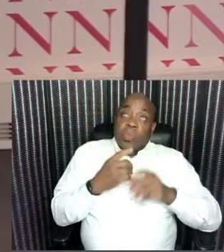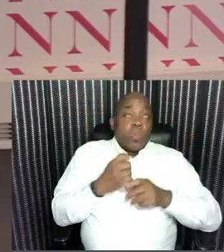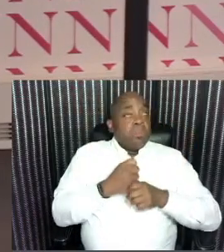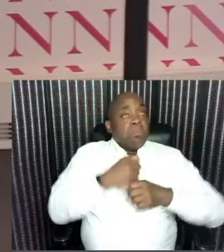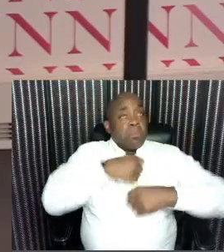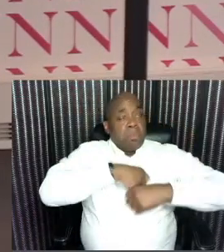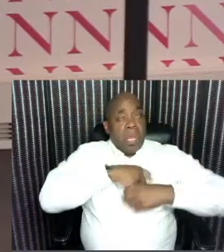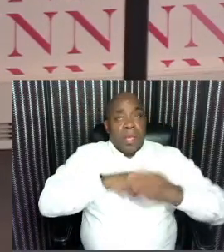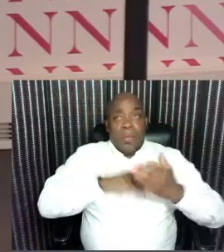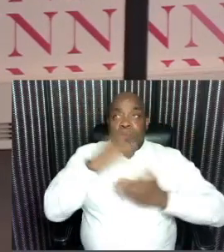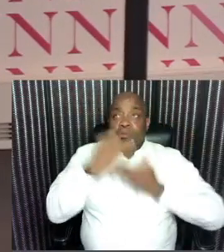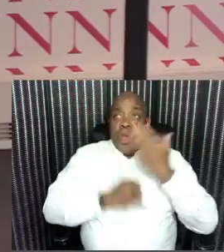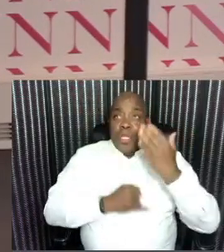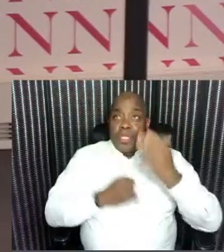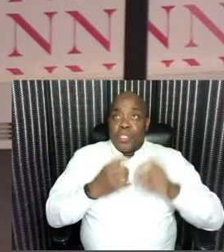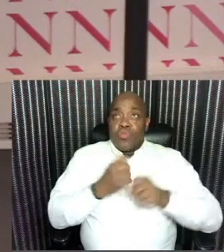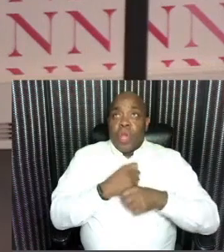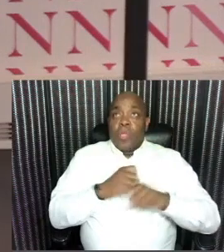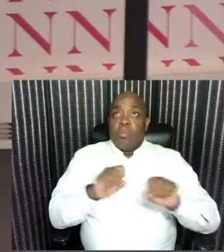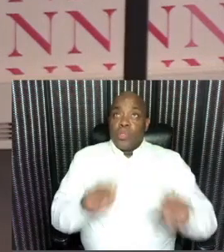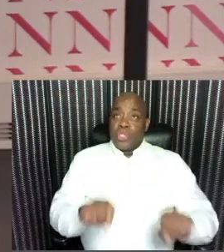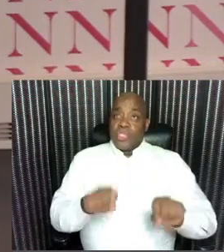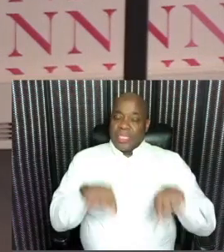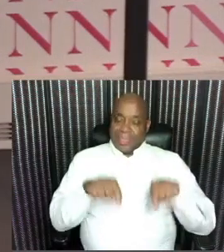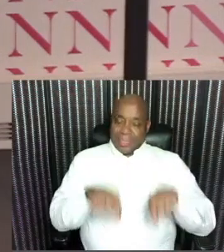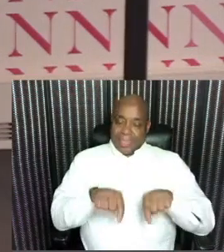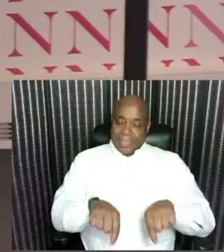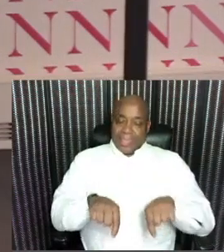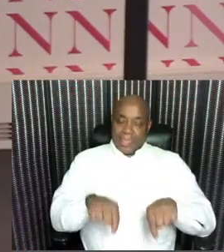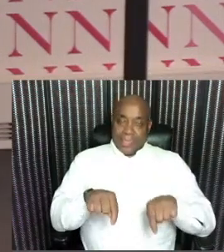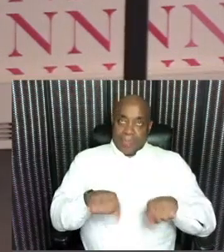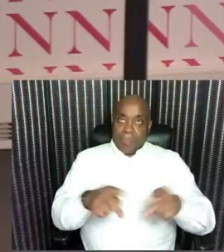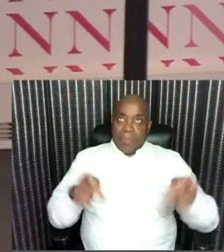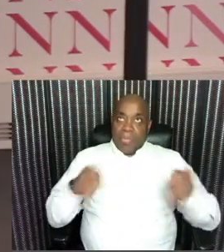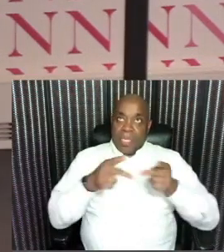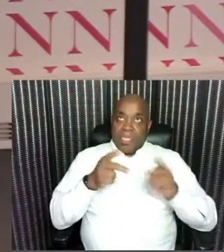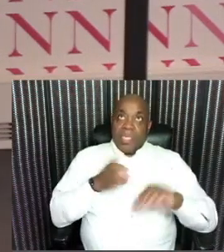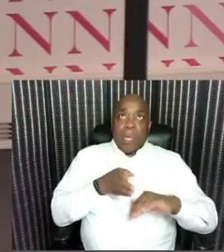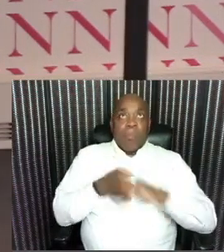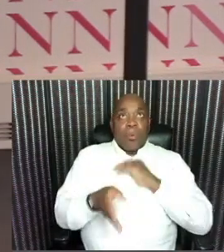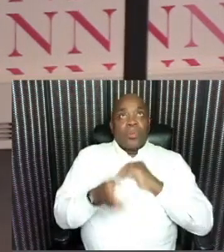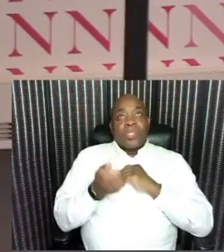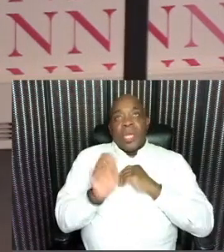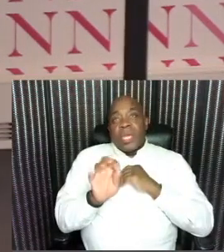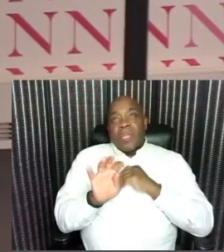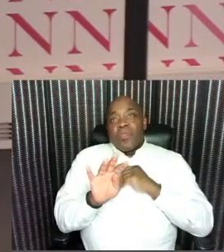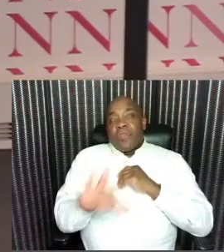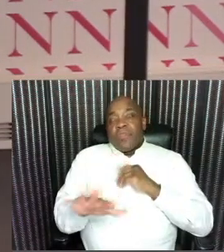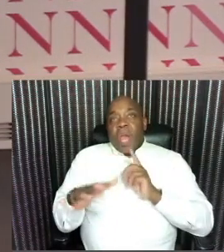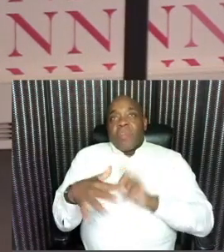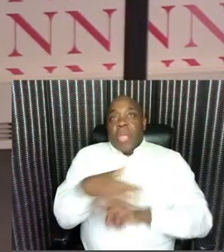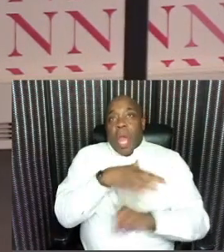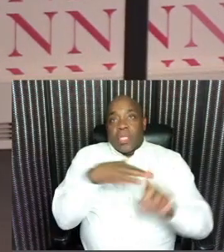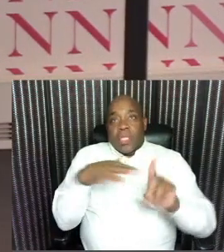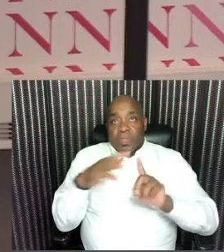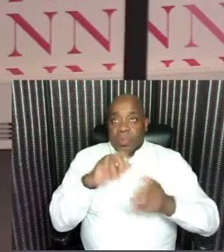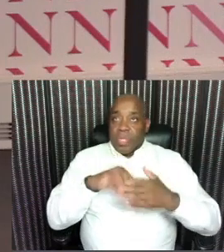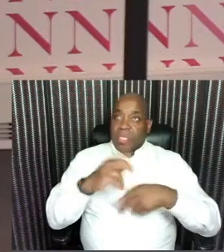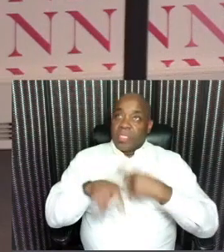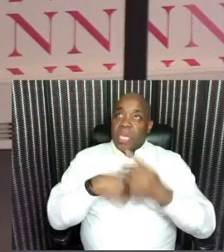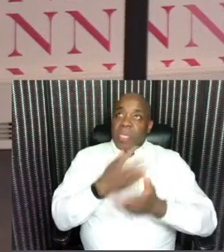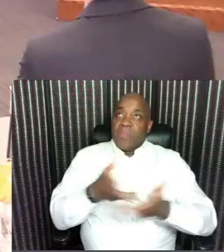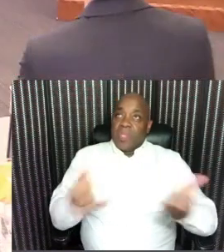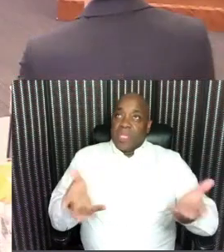to contextualize this place in that post-1945 context. So that's the kind of thing that really makes it important.